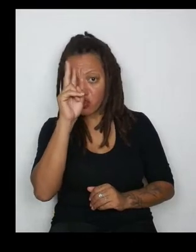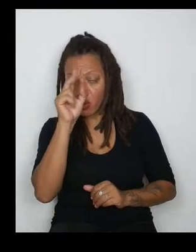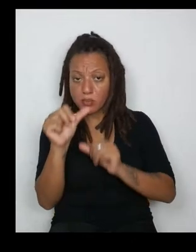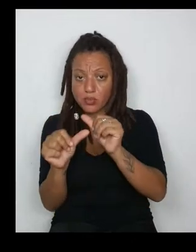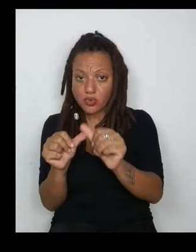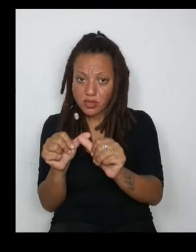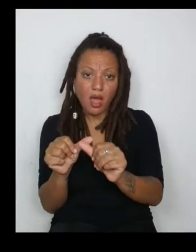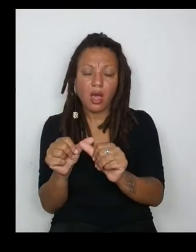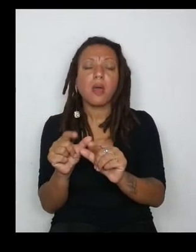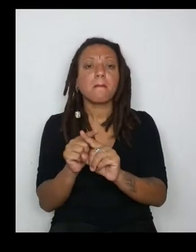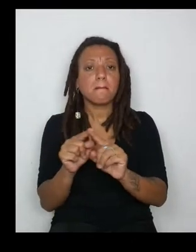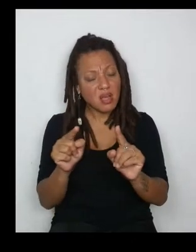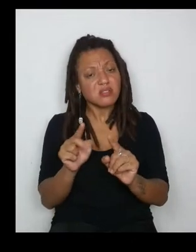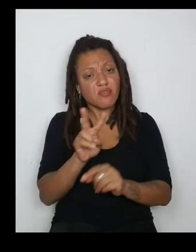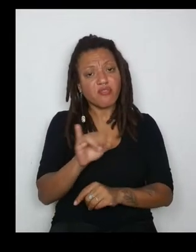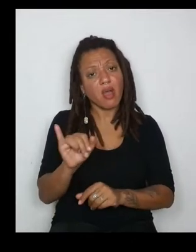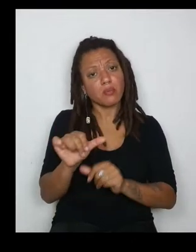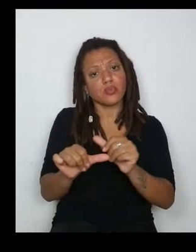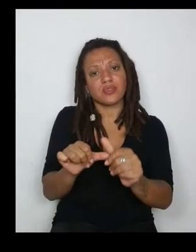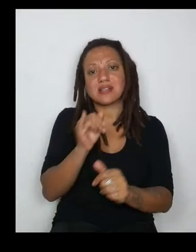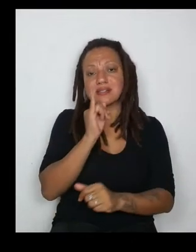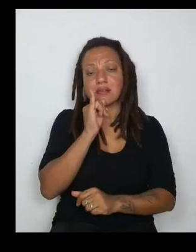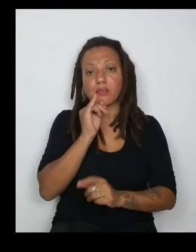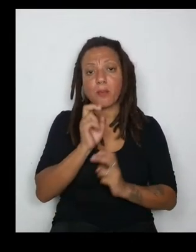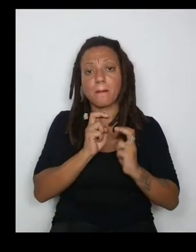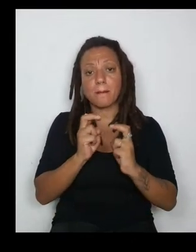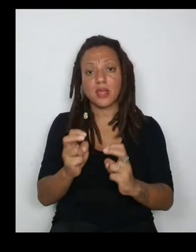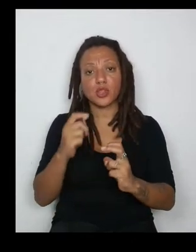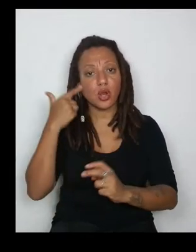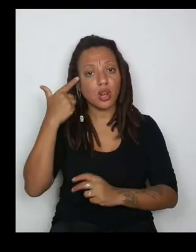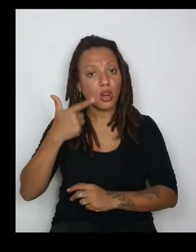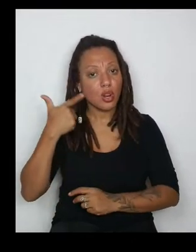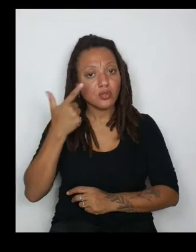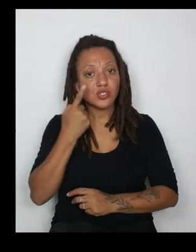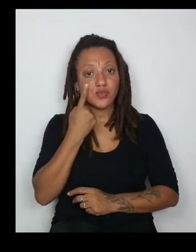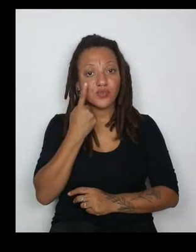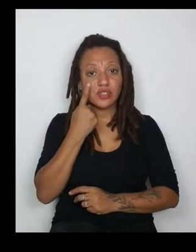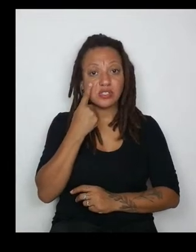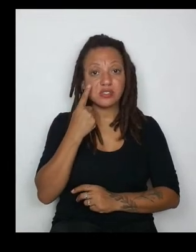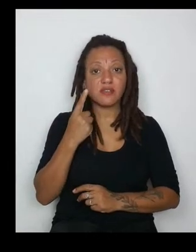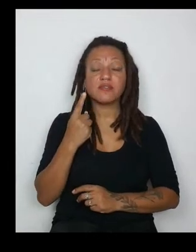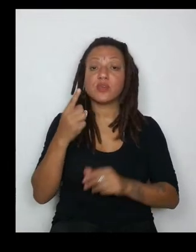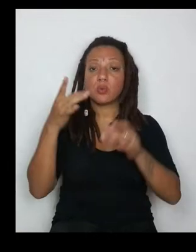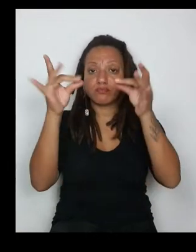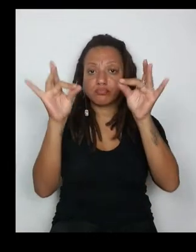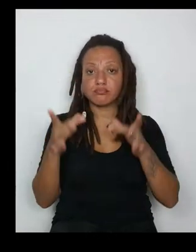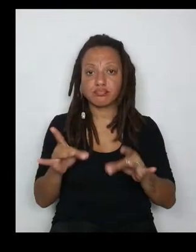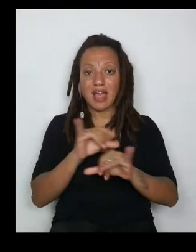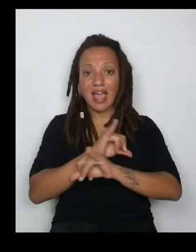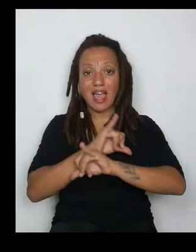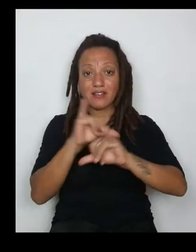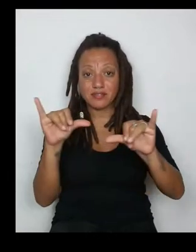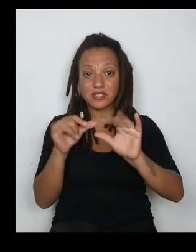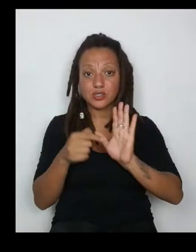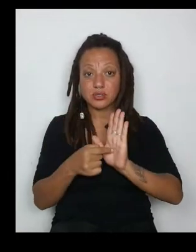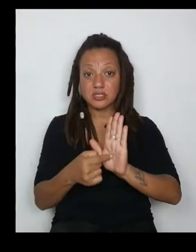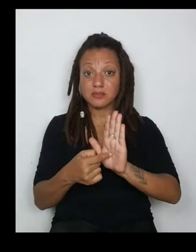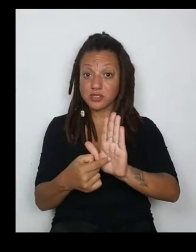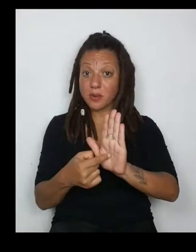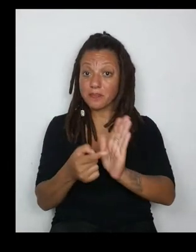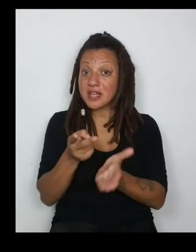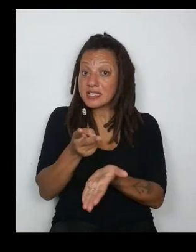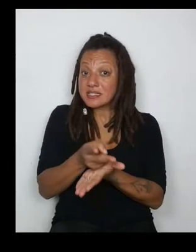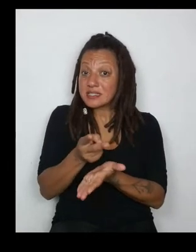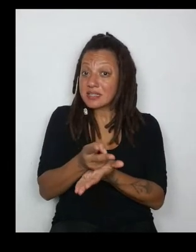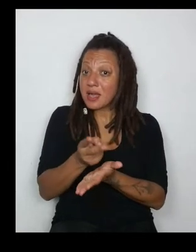underground in london when the posters for the show came out it was never more that was emblazoned all over the subway